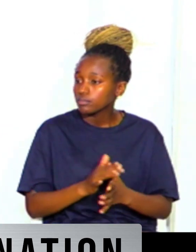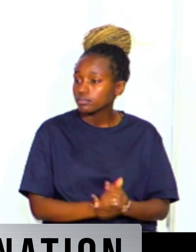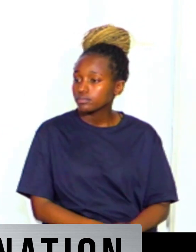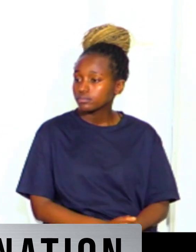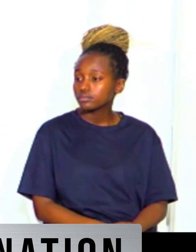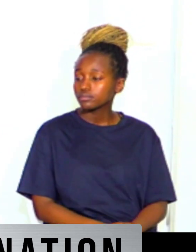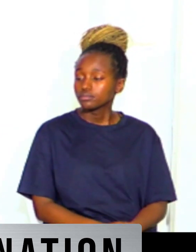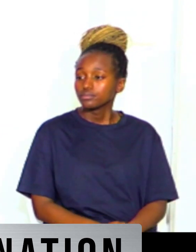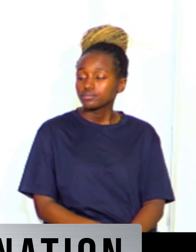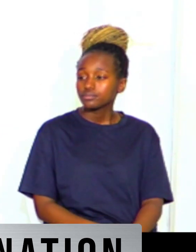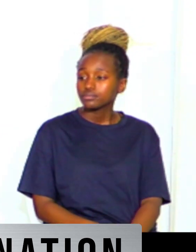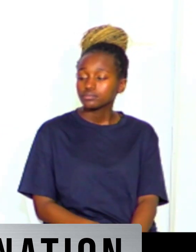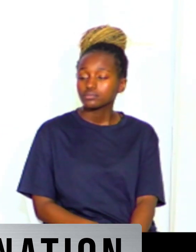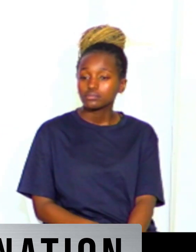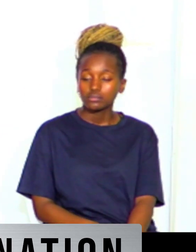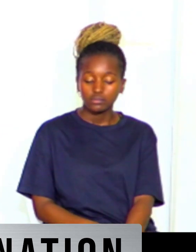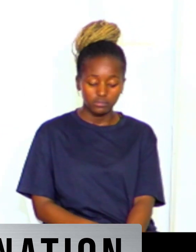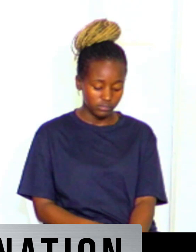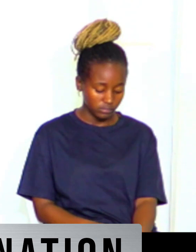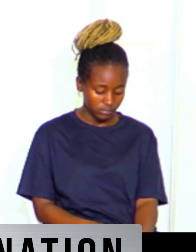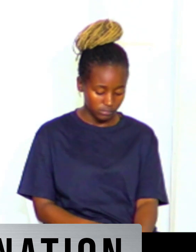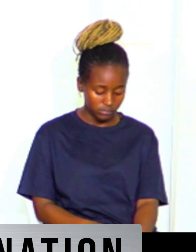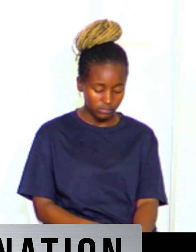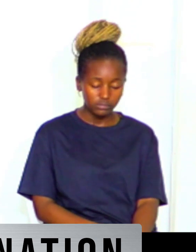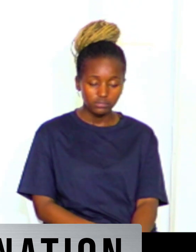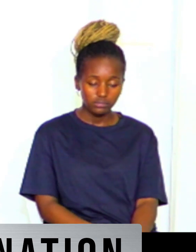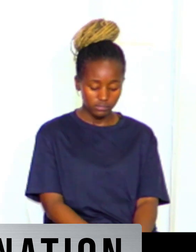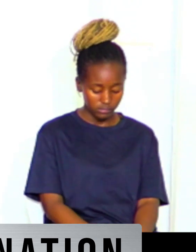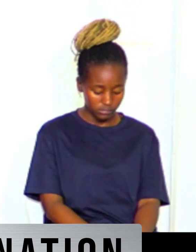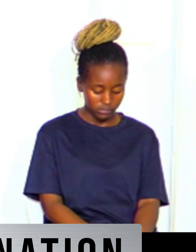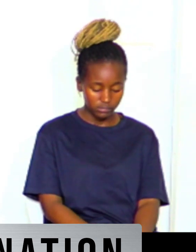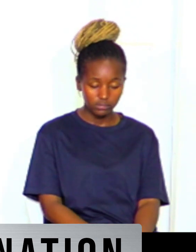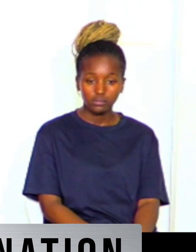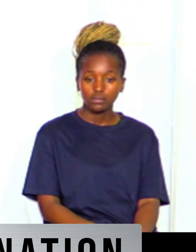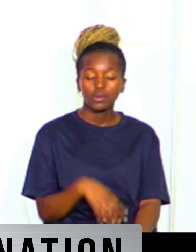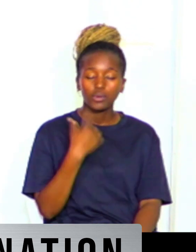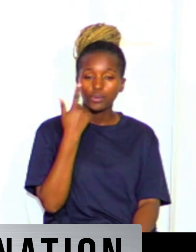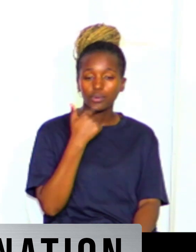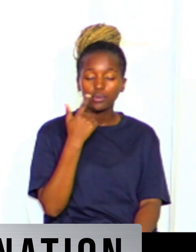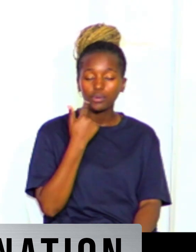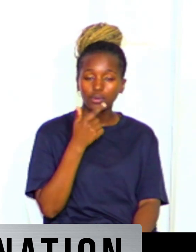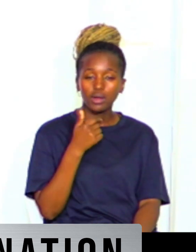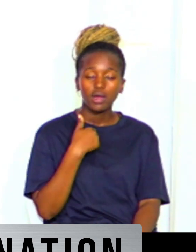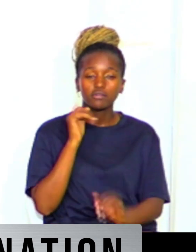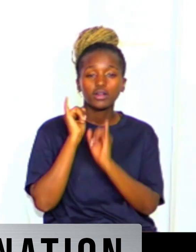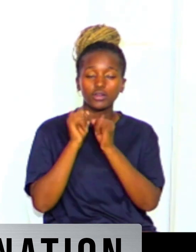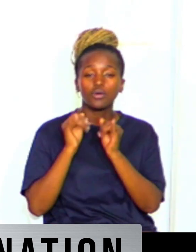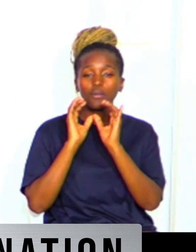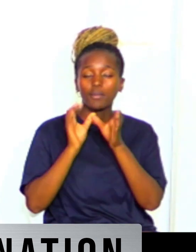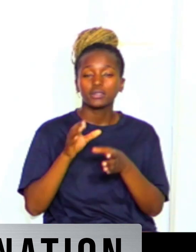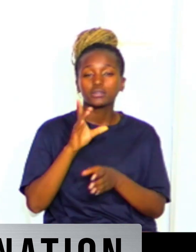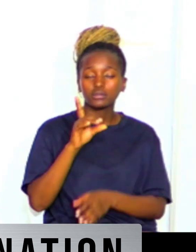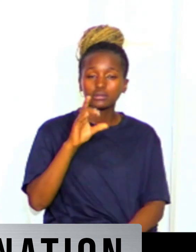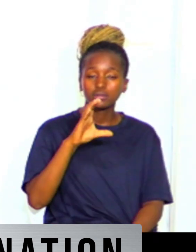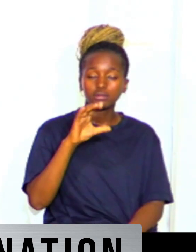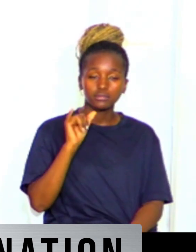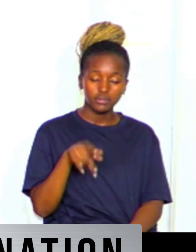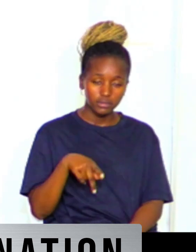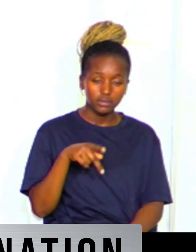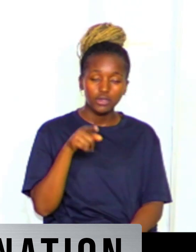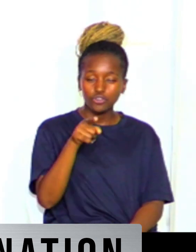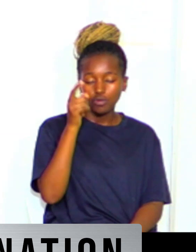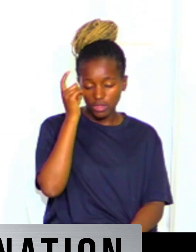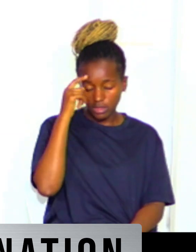G and DCP. Are you seeing us copying each other as